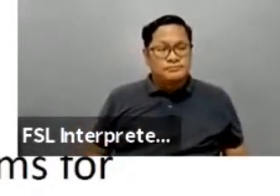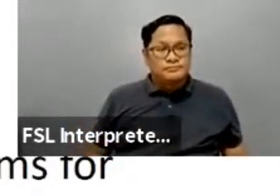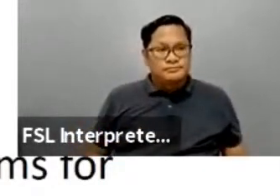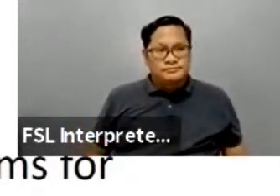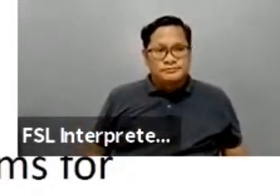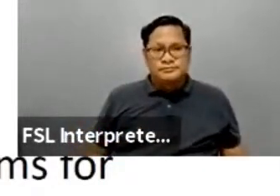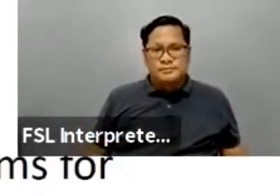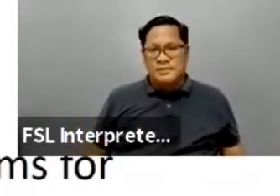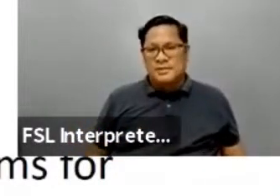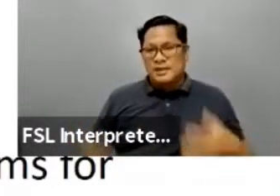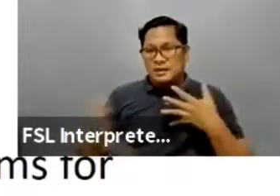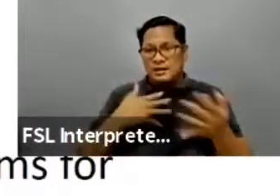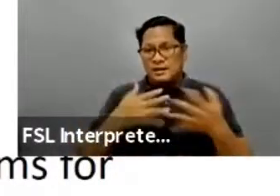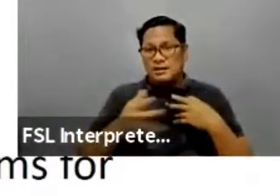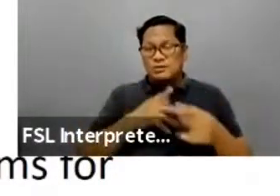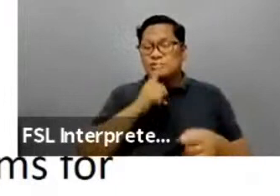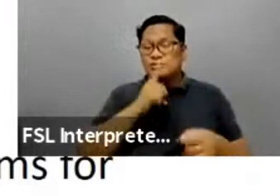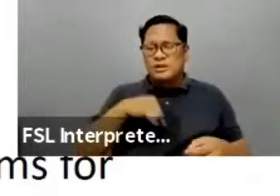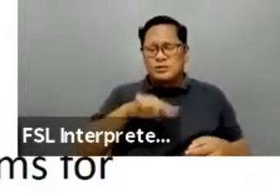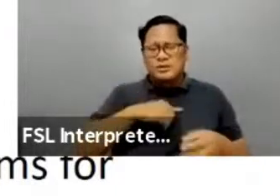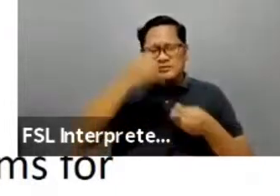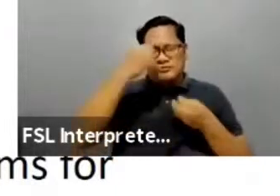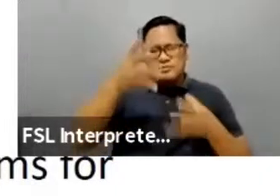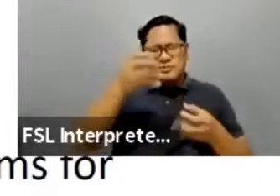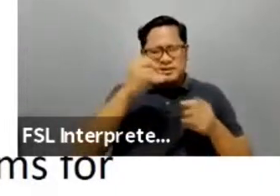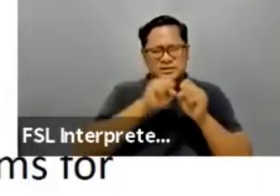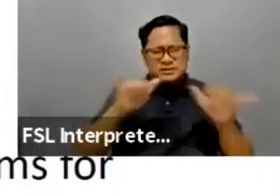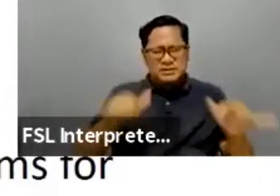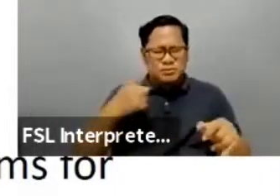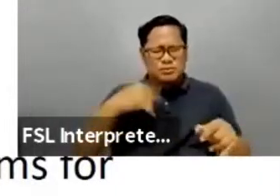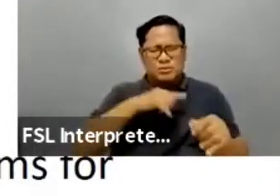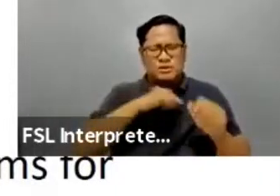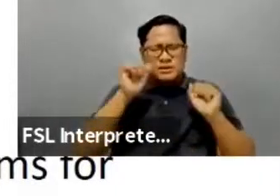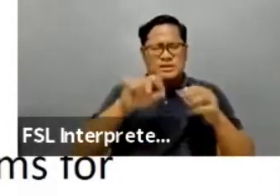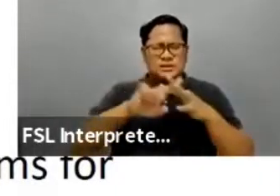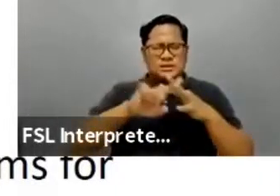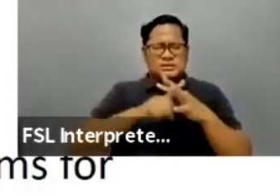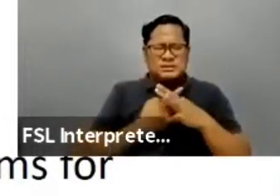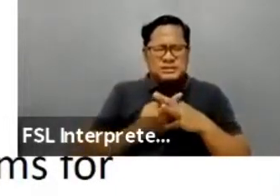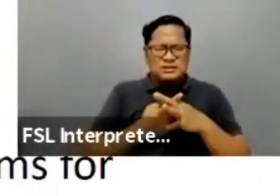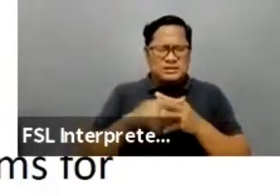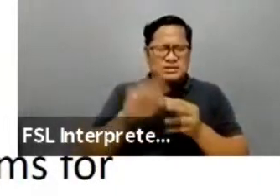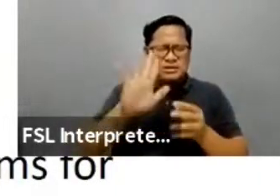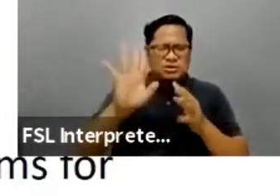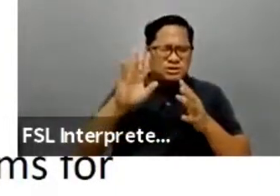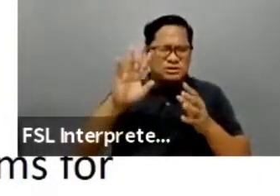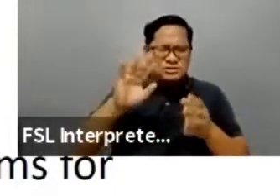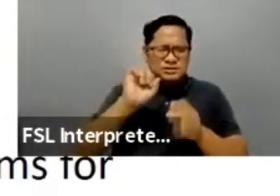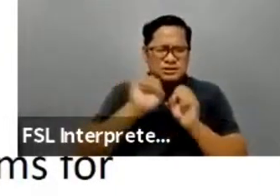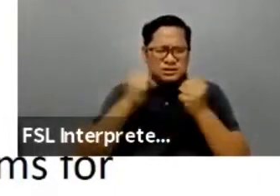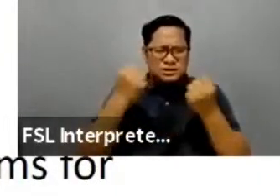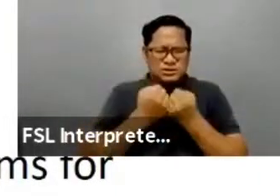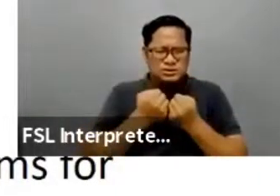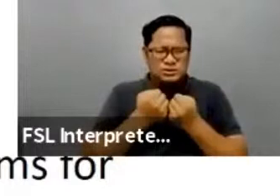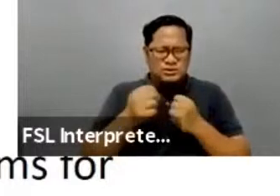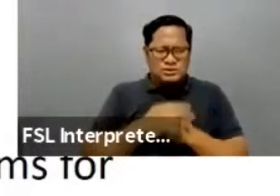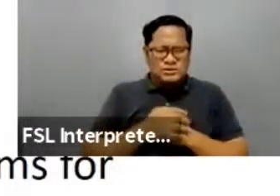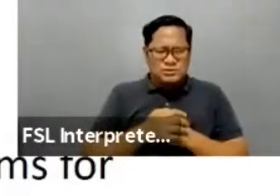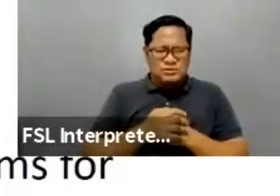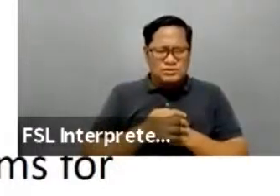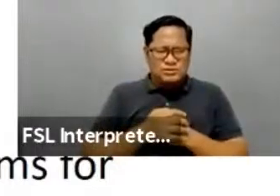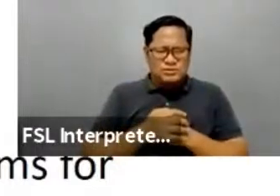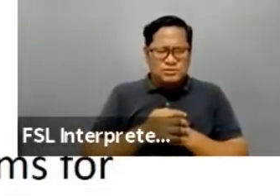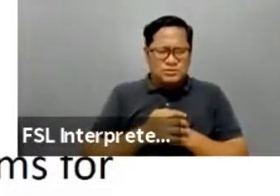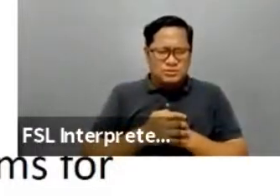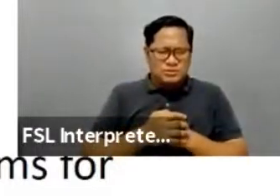And we have to create our information system. We could start with a disease surveillance system where you have